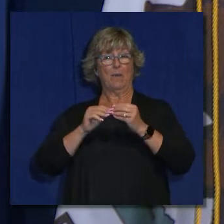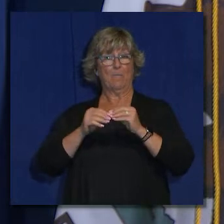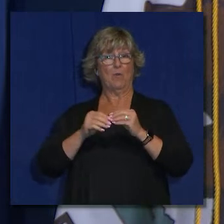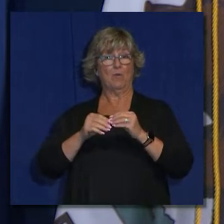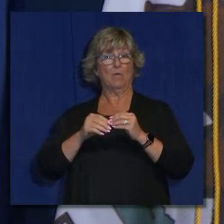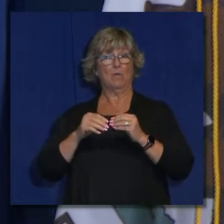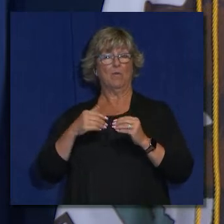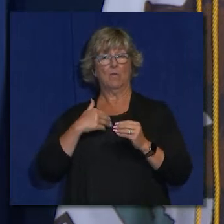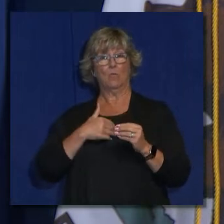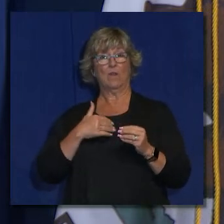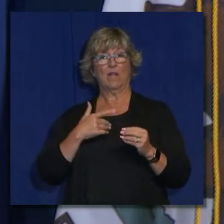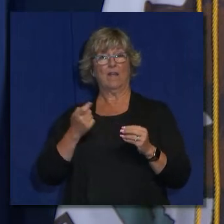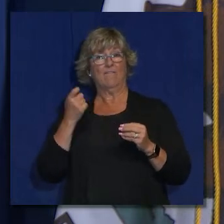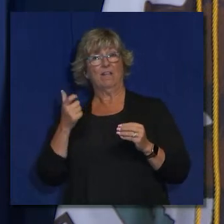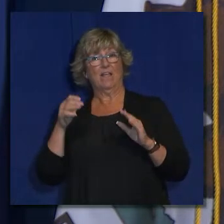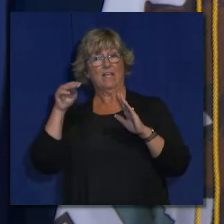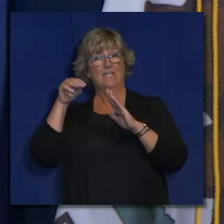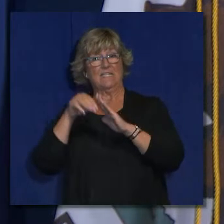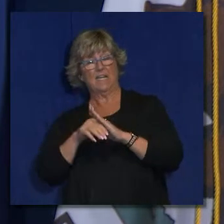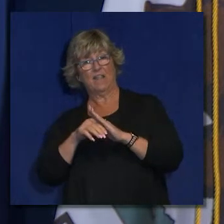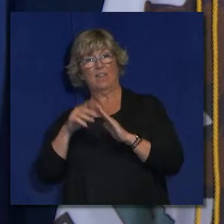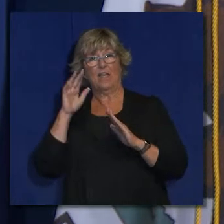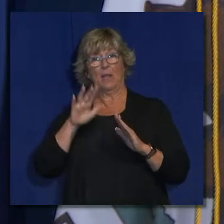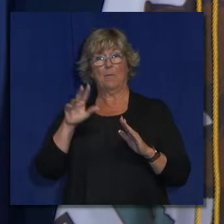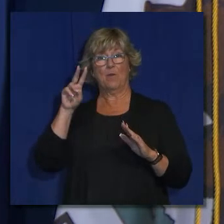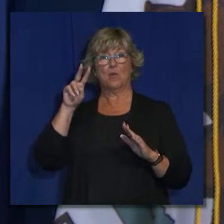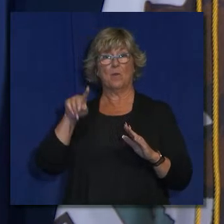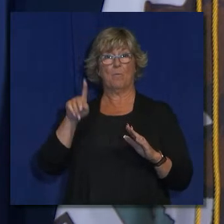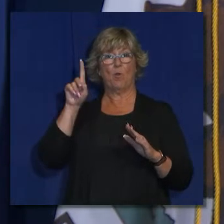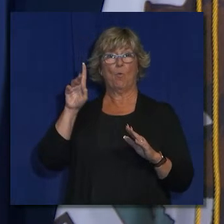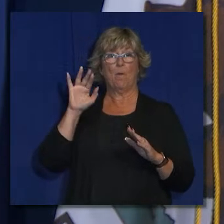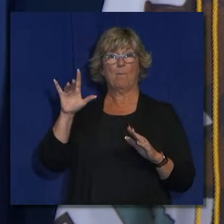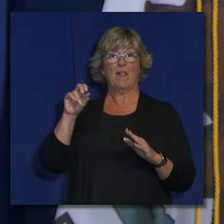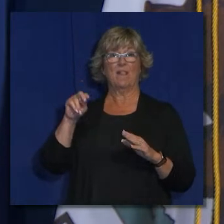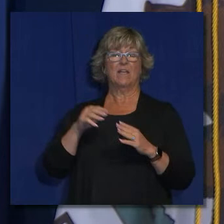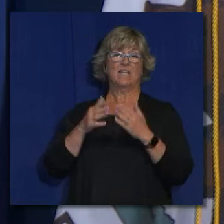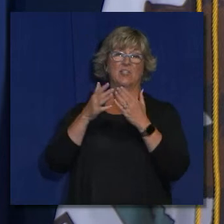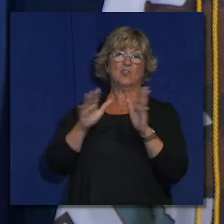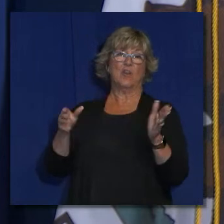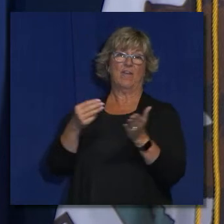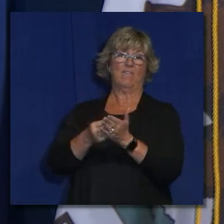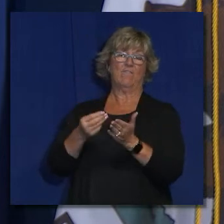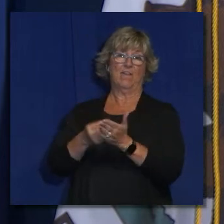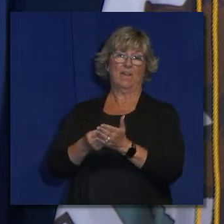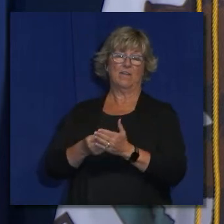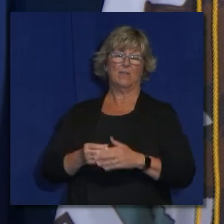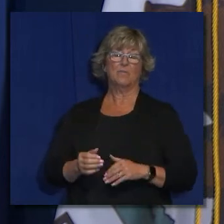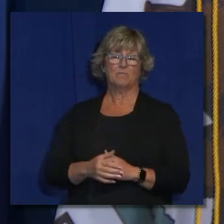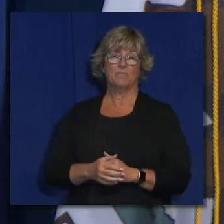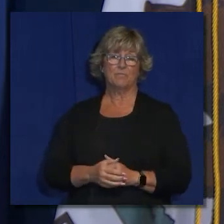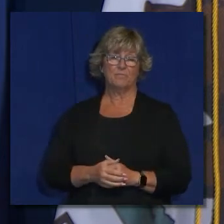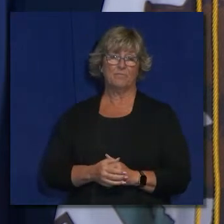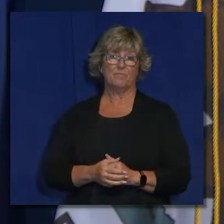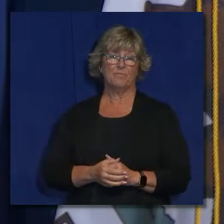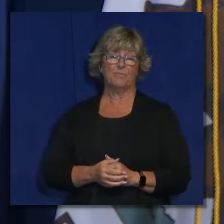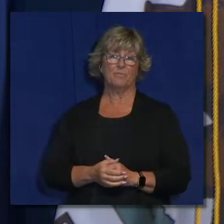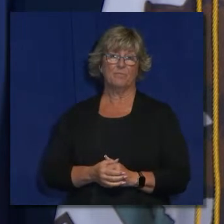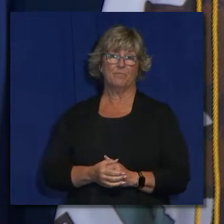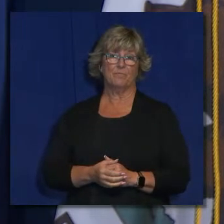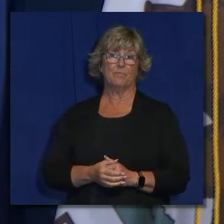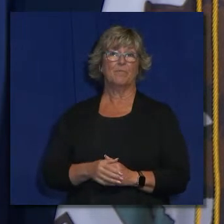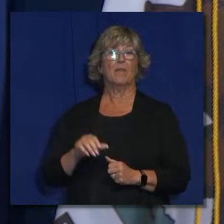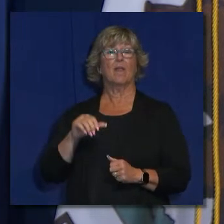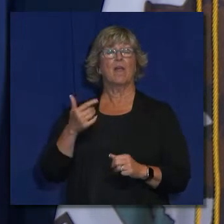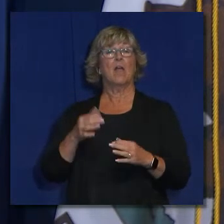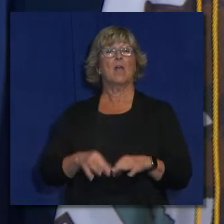we have a slight decline. We think it's about 2.1 billion general fund at full implementation. So that is another